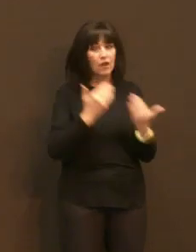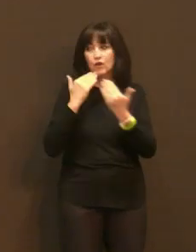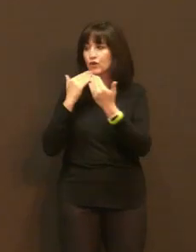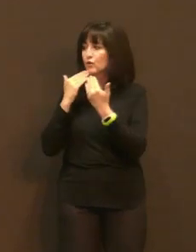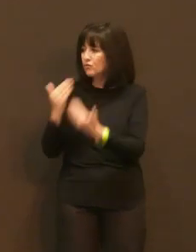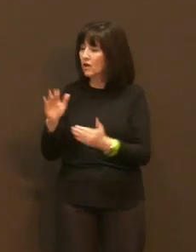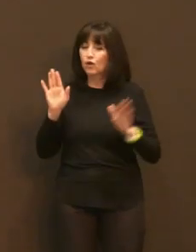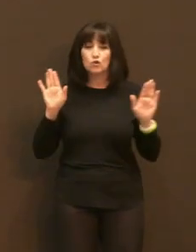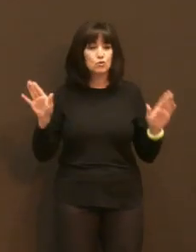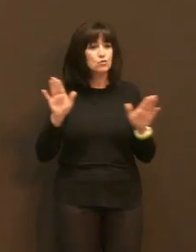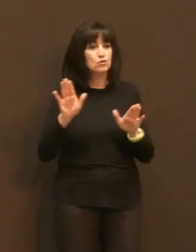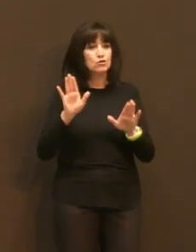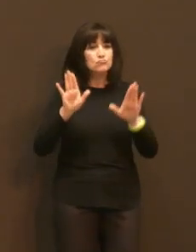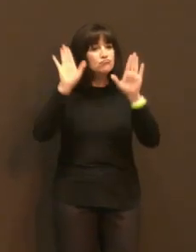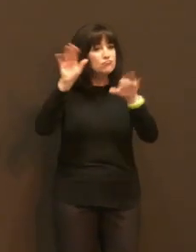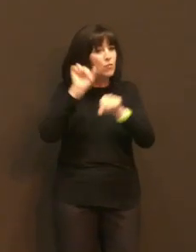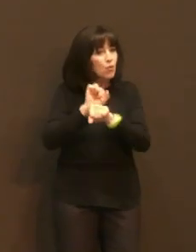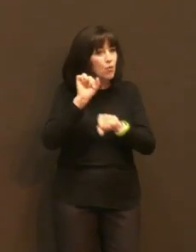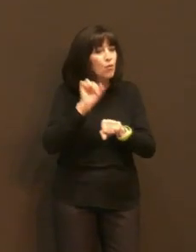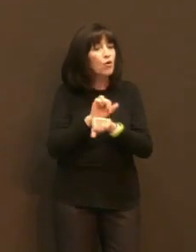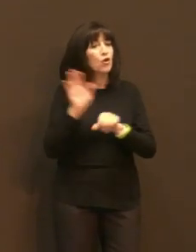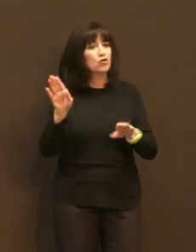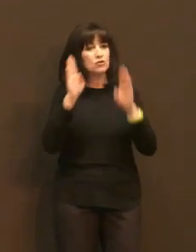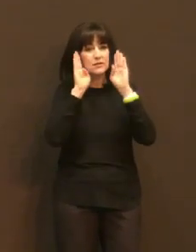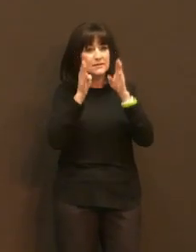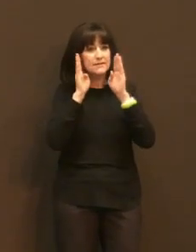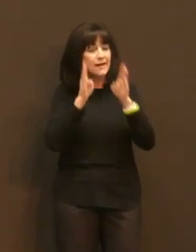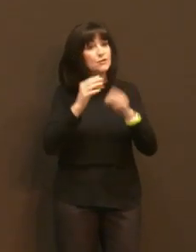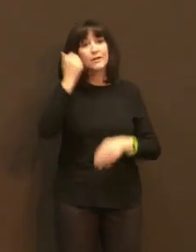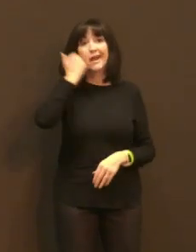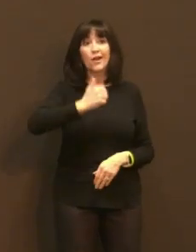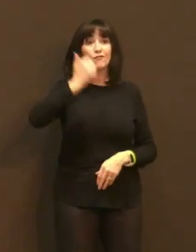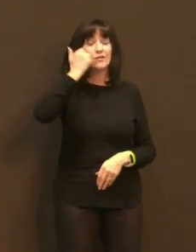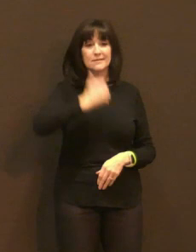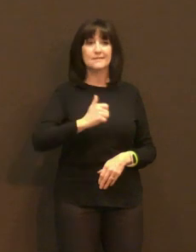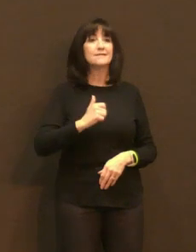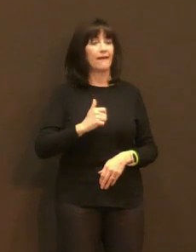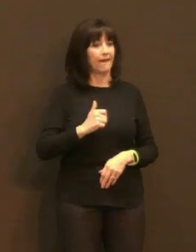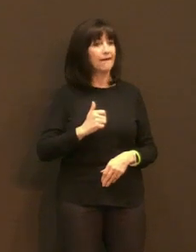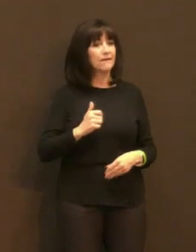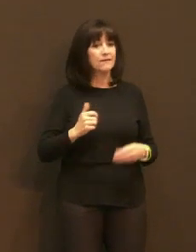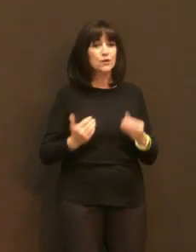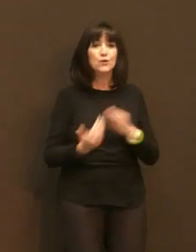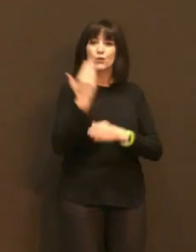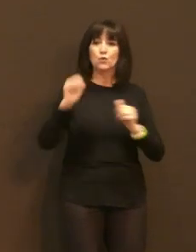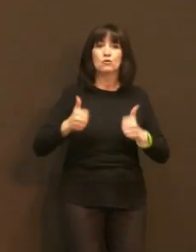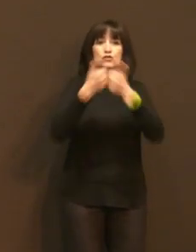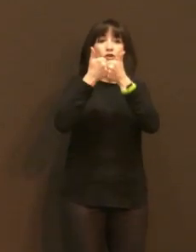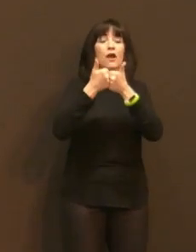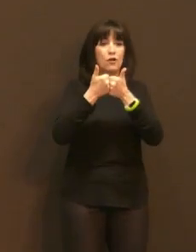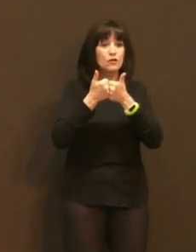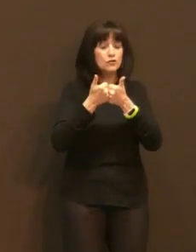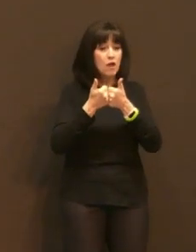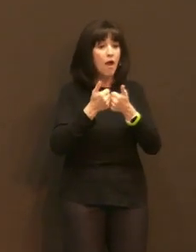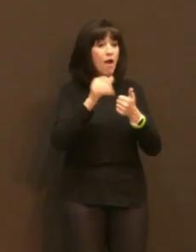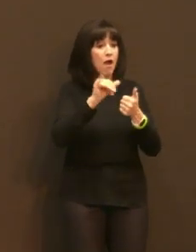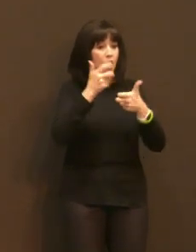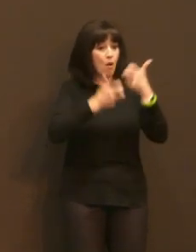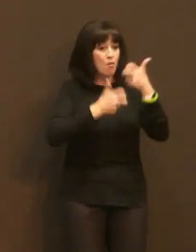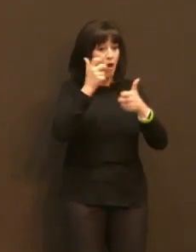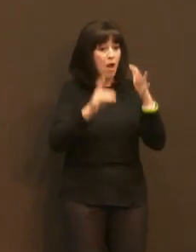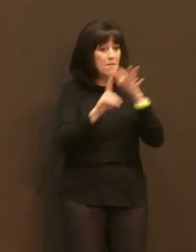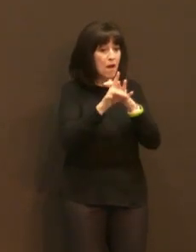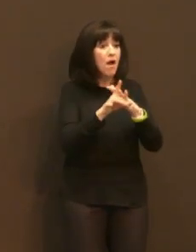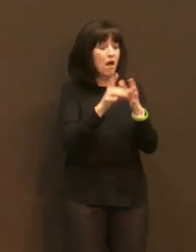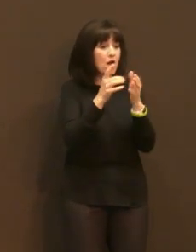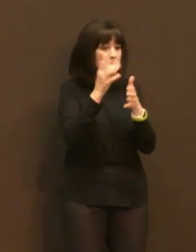attention to this situation. It seems to change every day. There's a different challenge, a different problem, and every Delawarean is really stepping